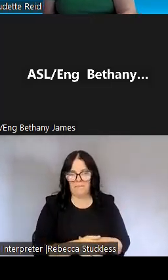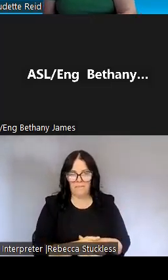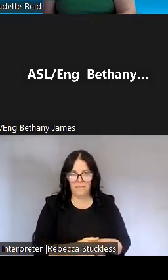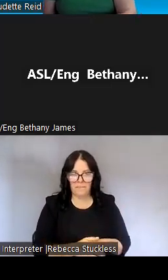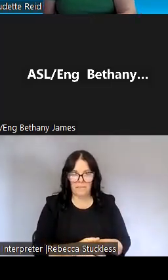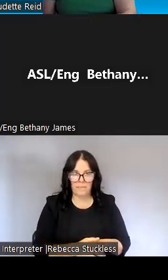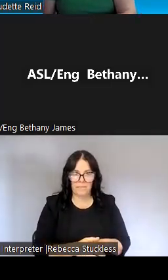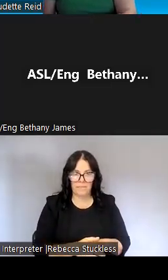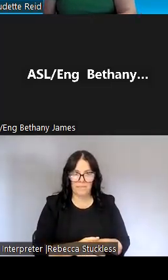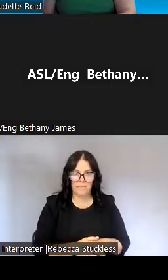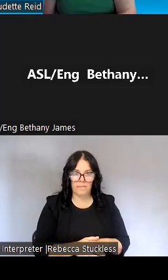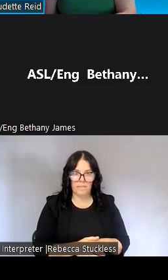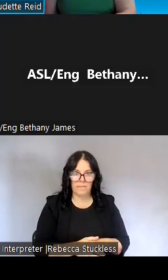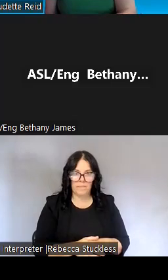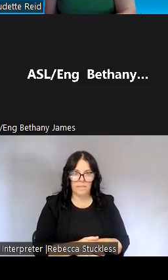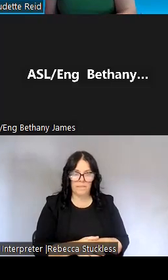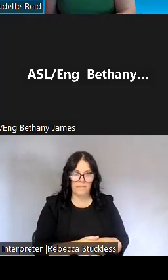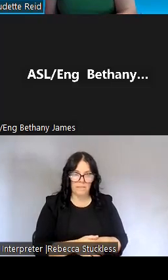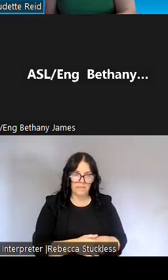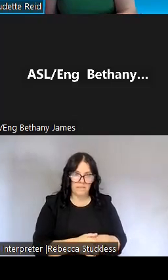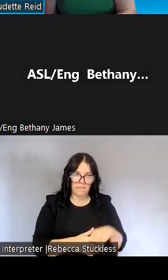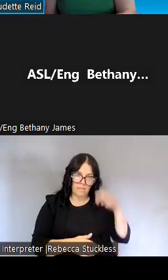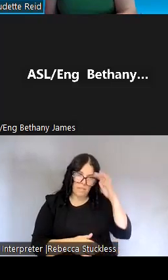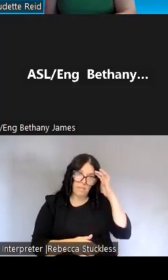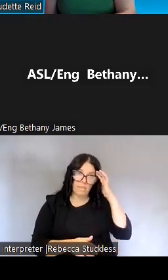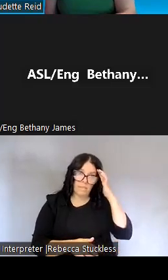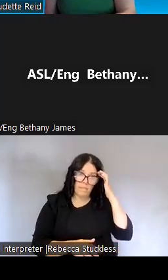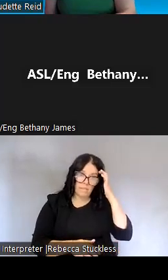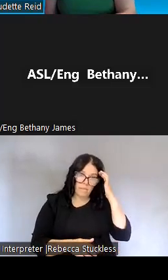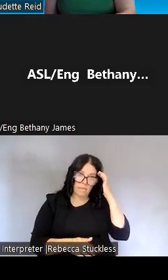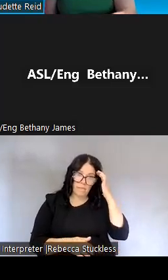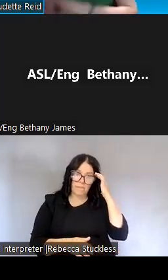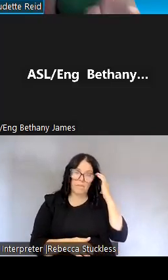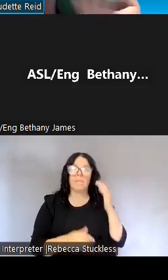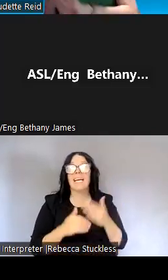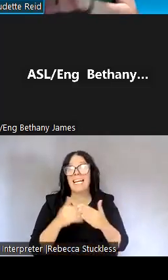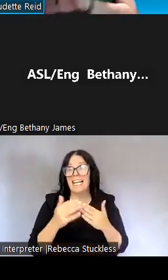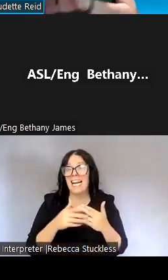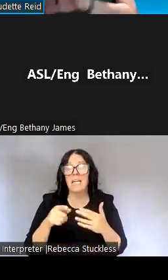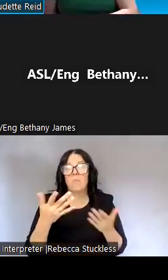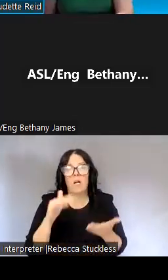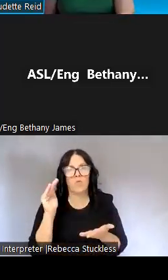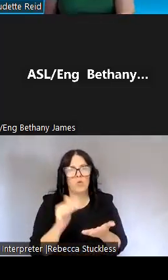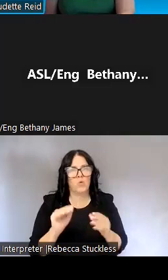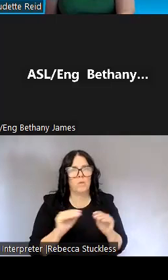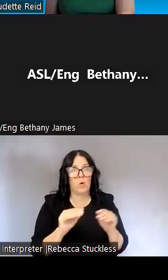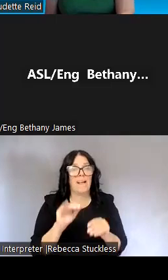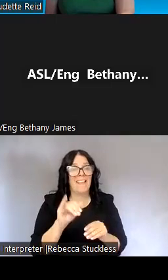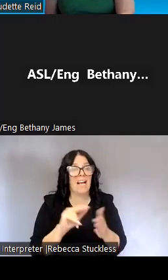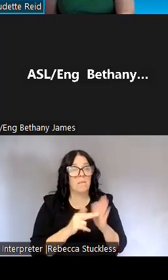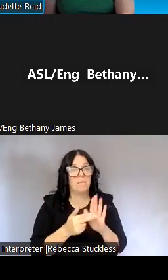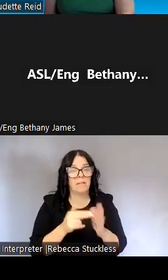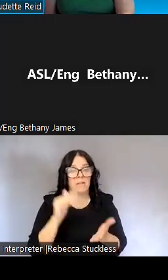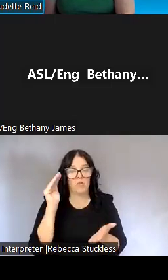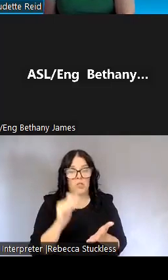Next is reducing motion, and reducing motion can just decrease the movement of on-screen